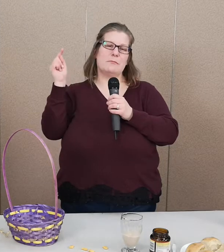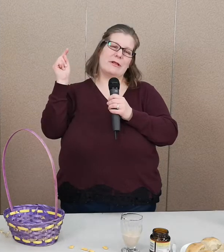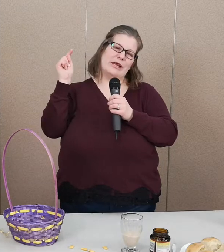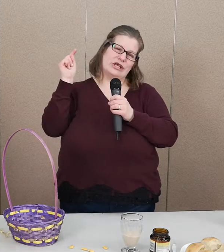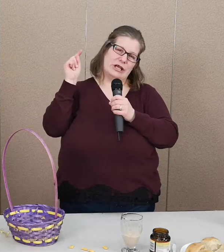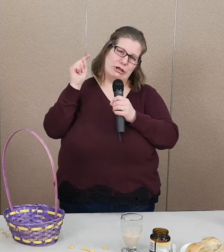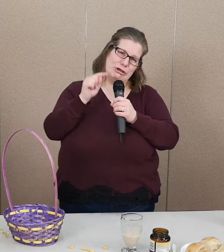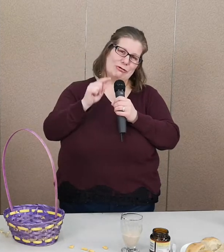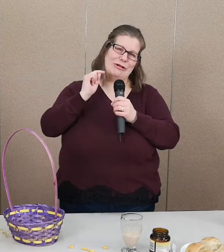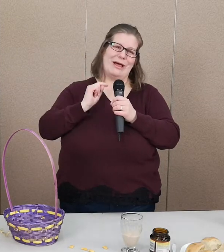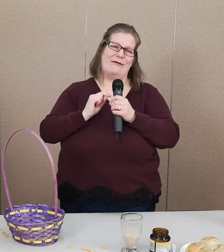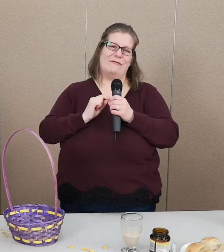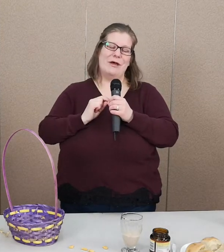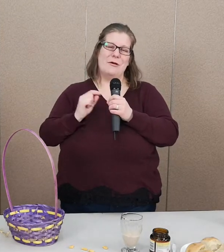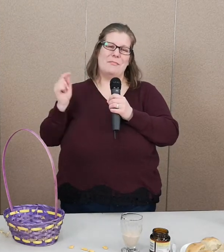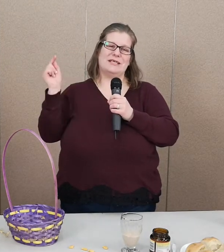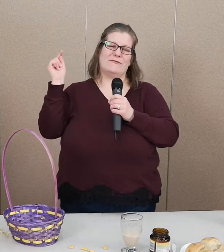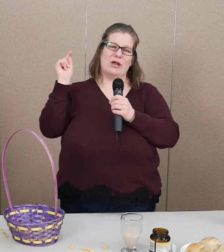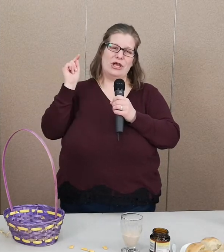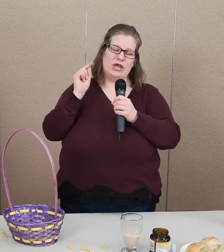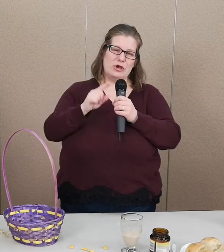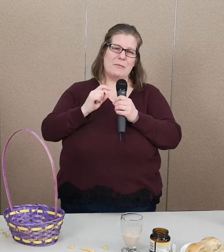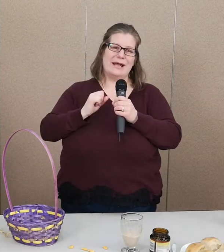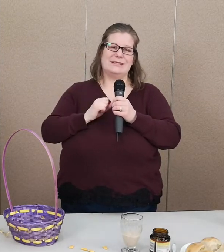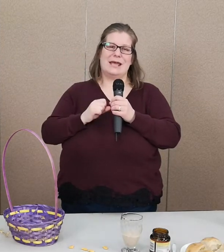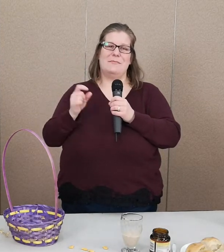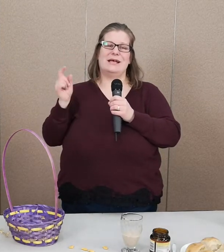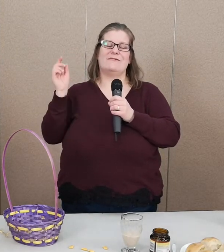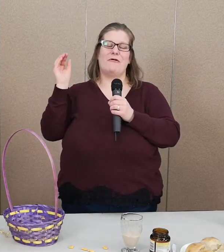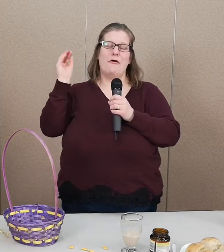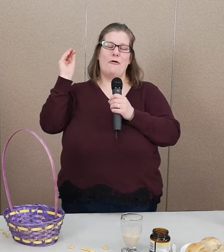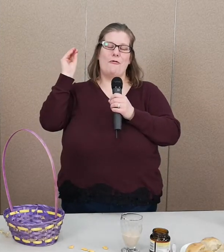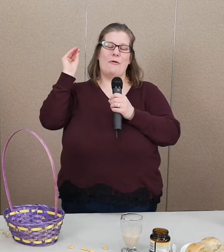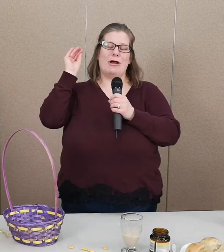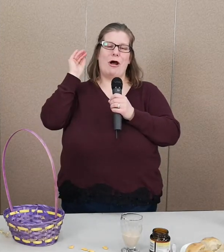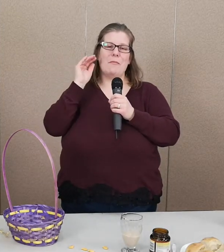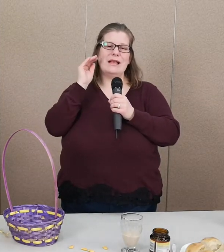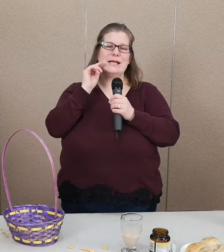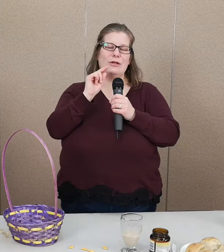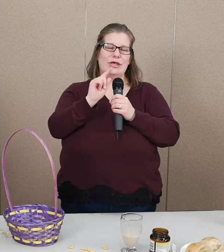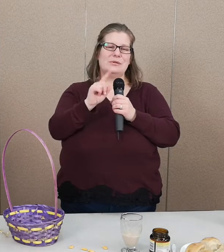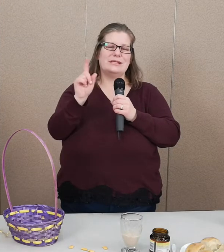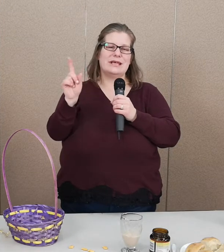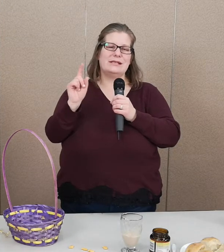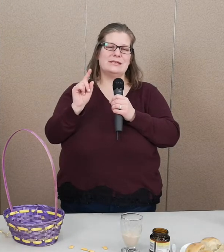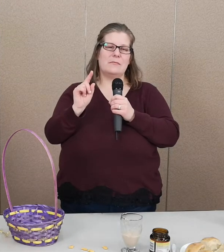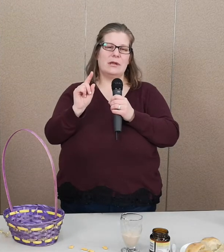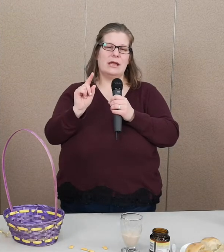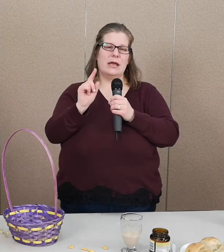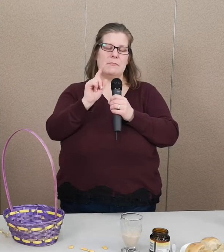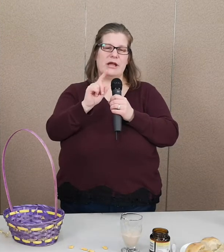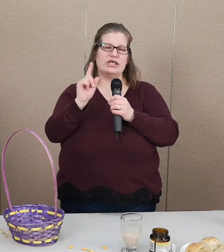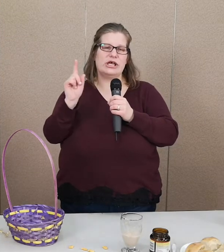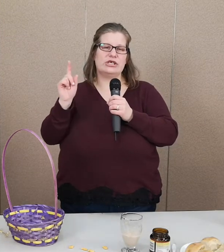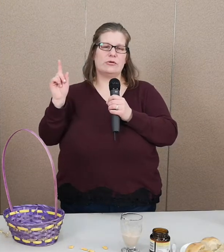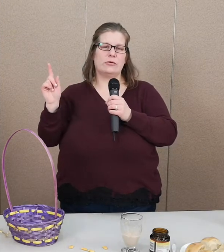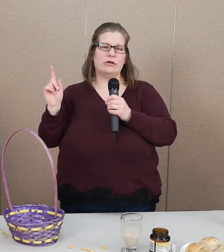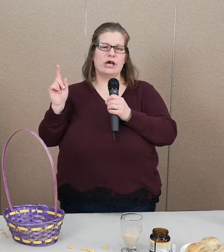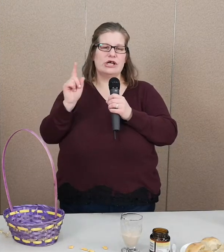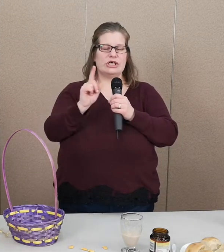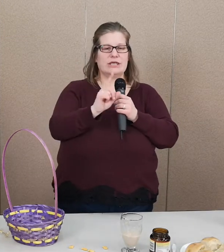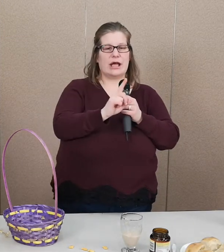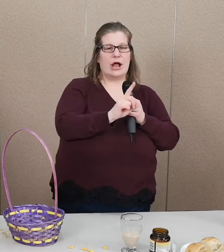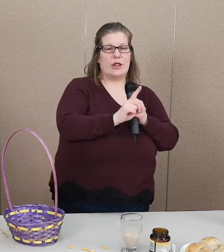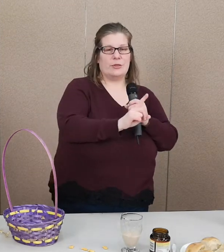God's multiplication in your life because of what you might say, because of what God might tell you to say to somebody. It might change their